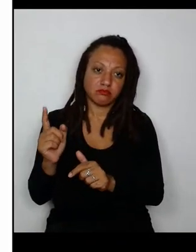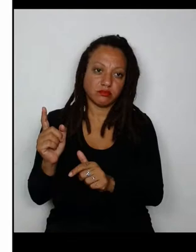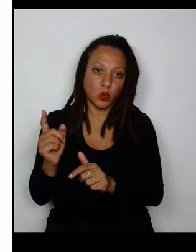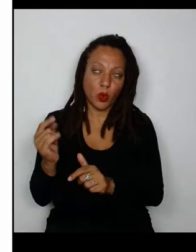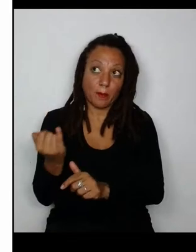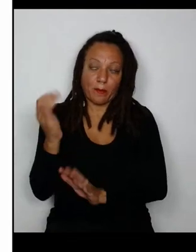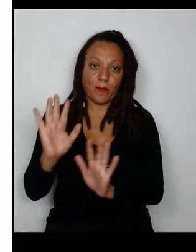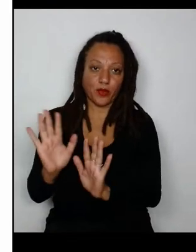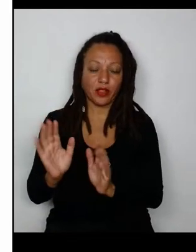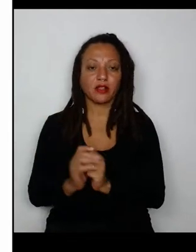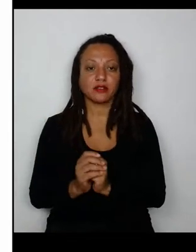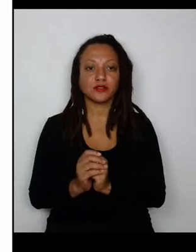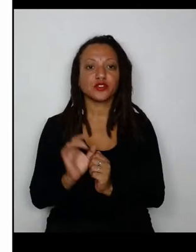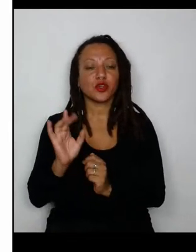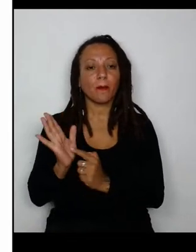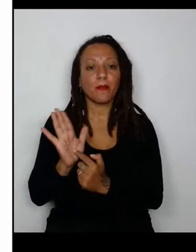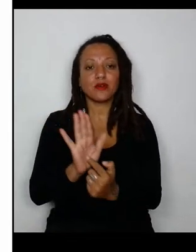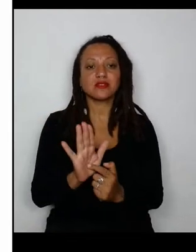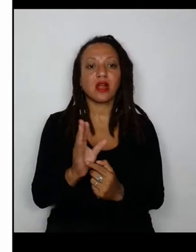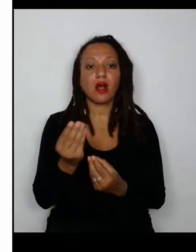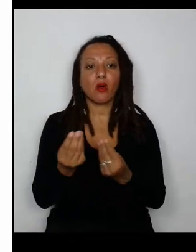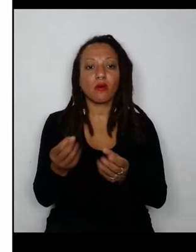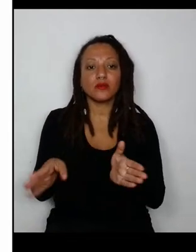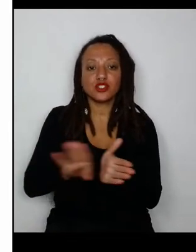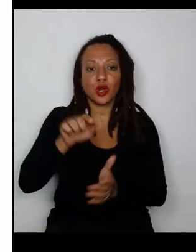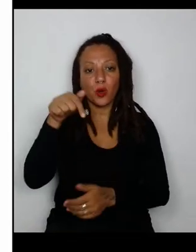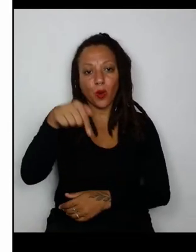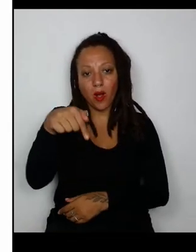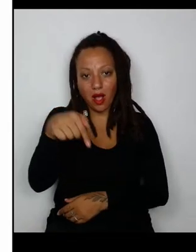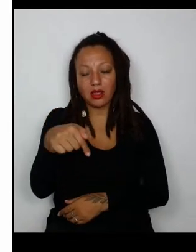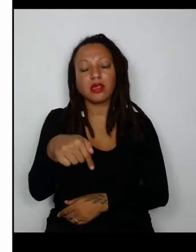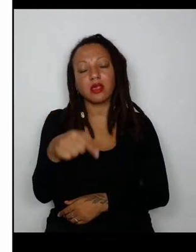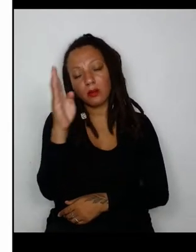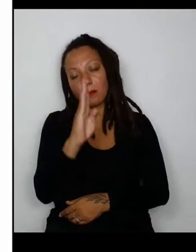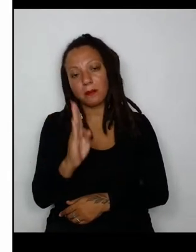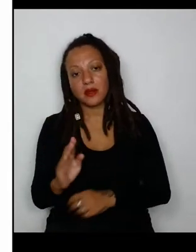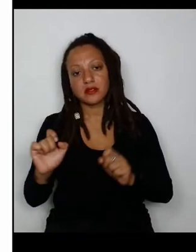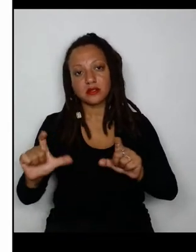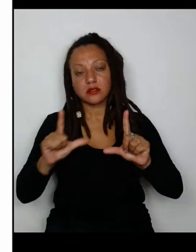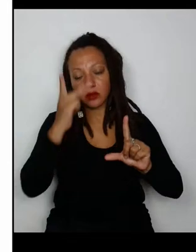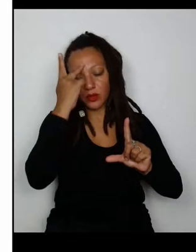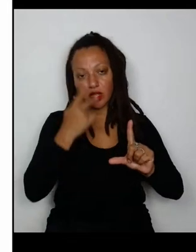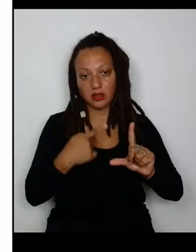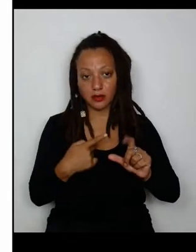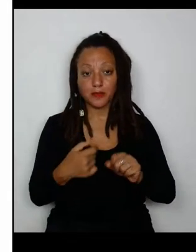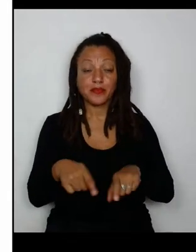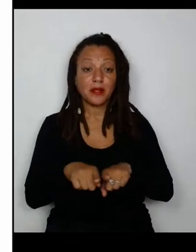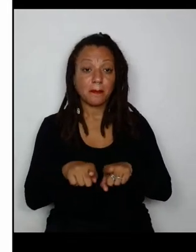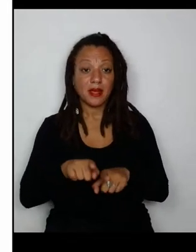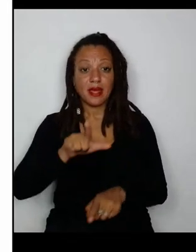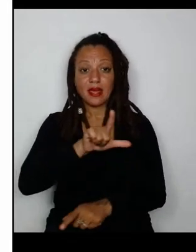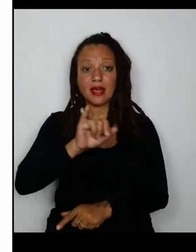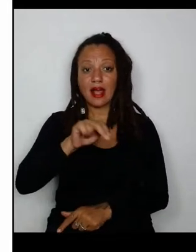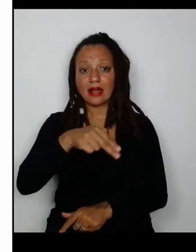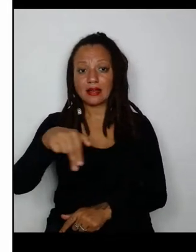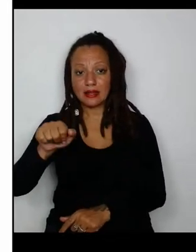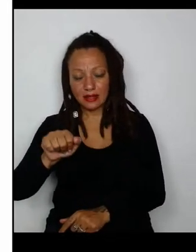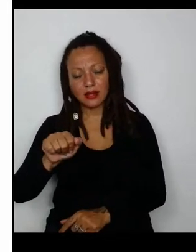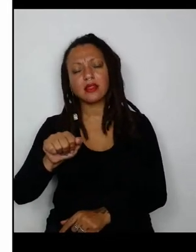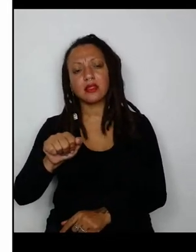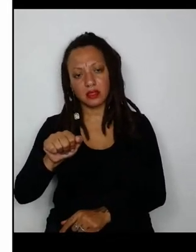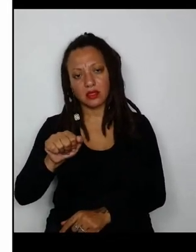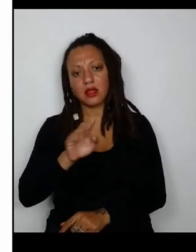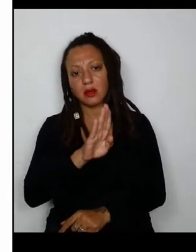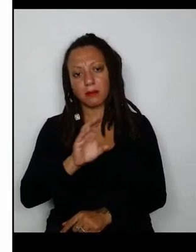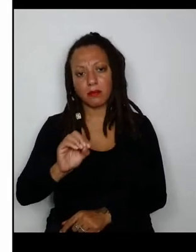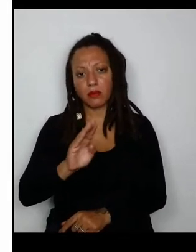here on this picture we see the bardi uh couple pietro maria barton dina bobarti who had been visiting